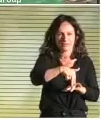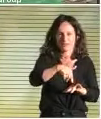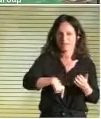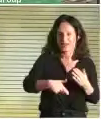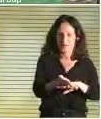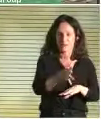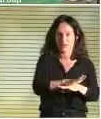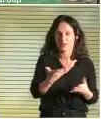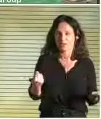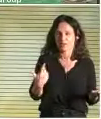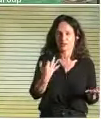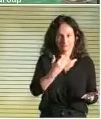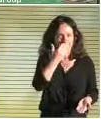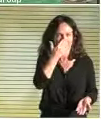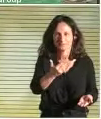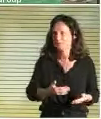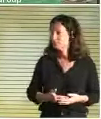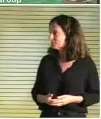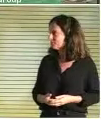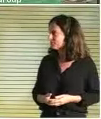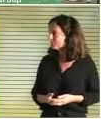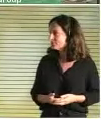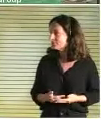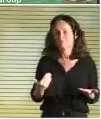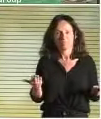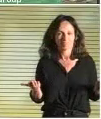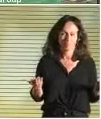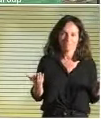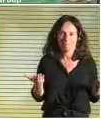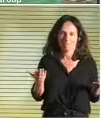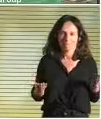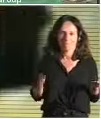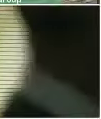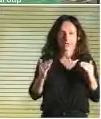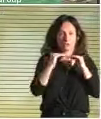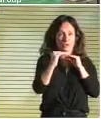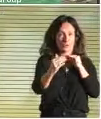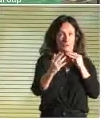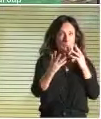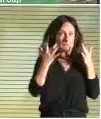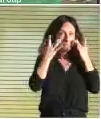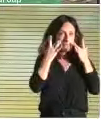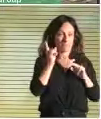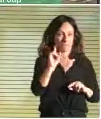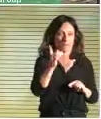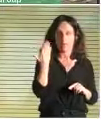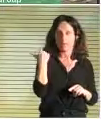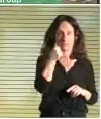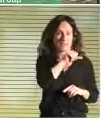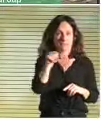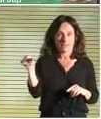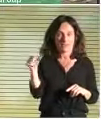probably it's not so sustainable, but I was here also last week on Mallorca to visit the hydrogen plant